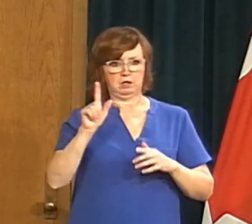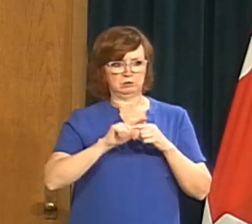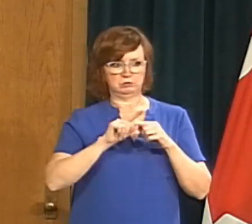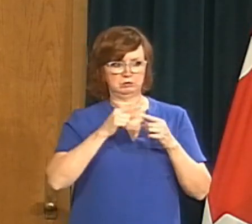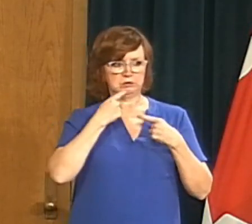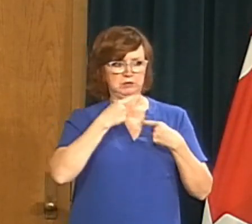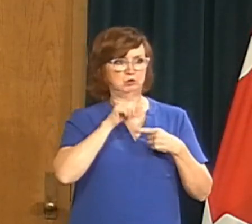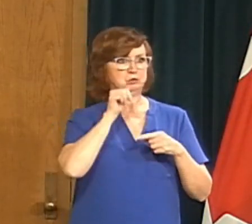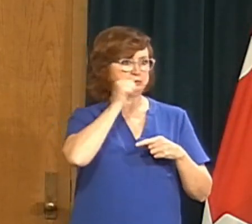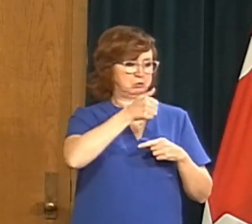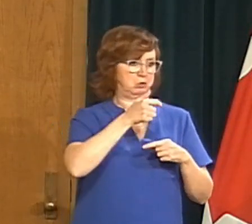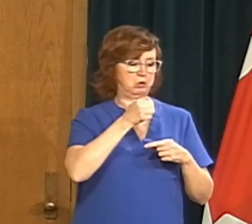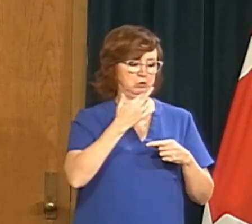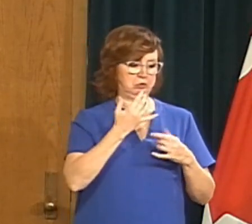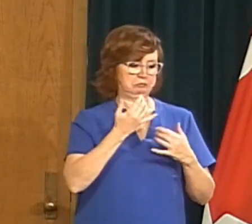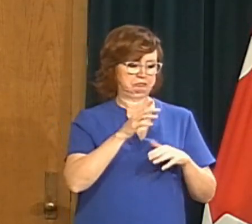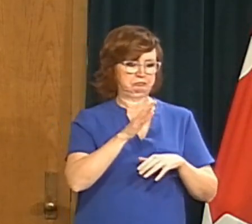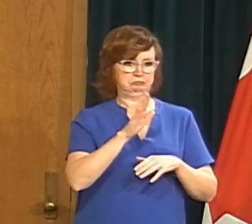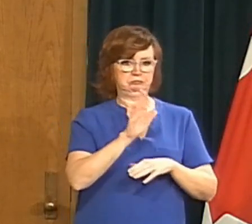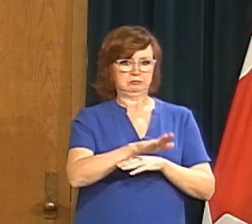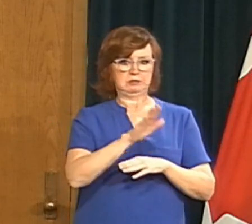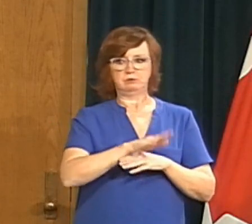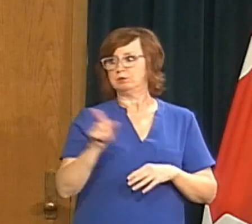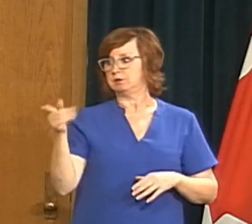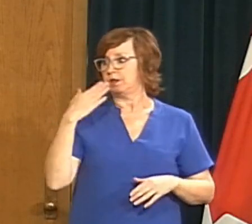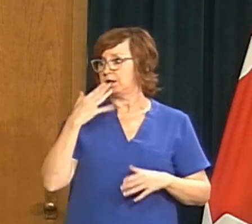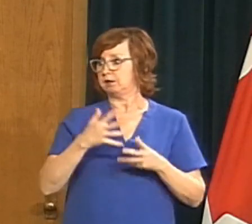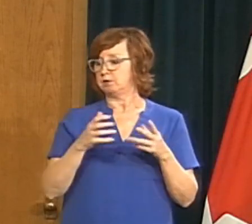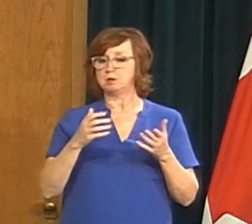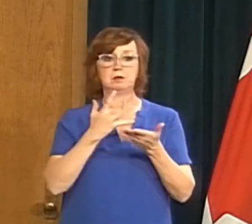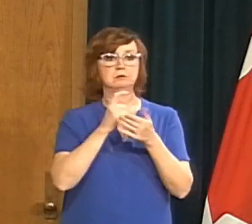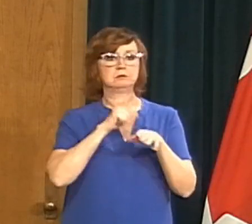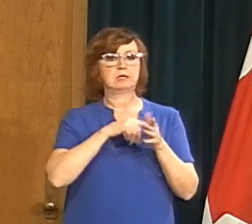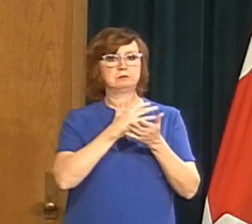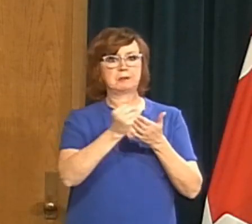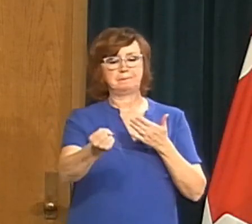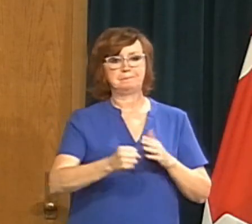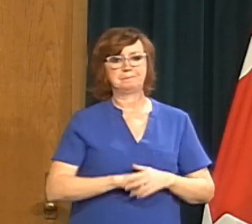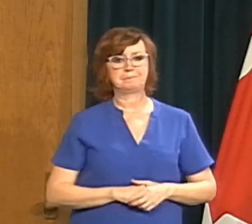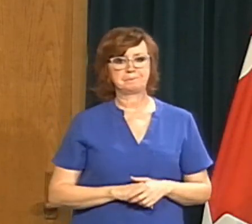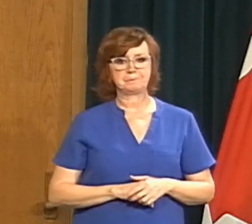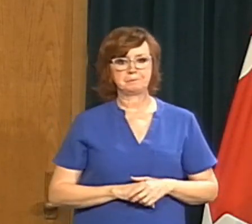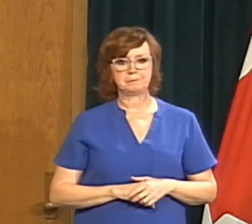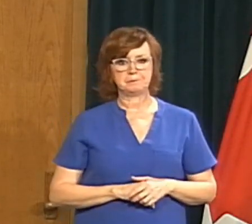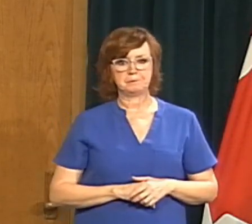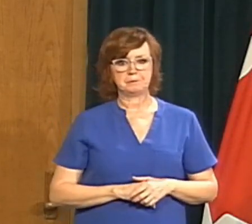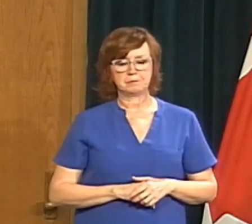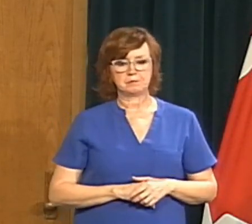later today or tomorrow. Thanks very much, everyone. That concludes our time for today.